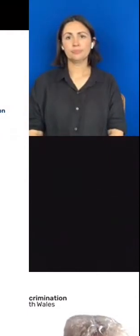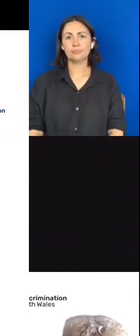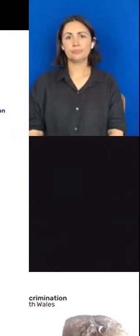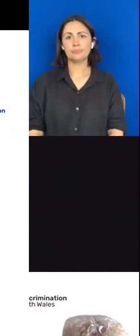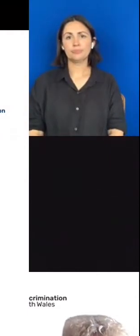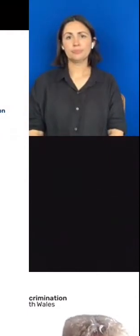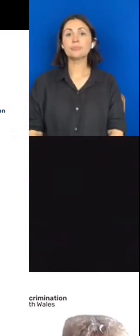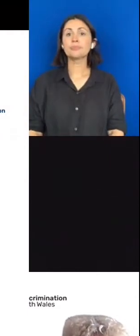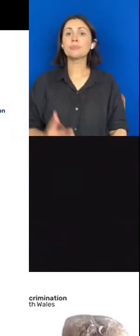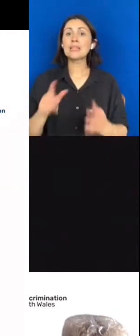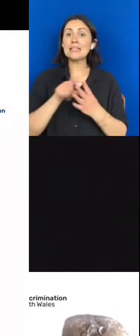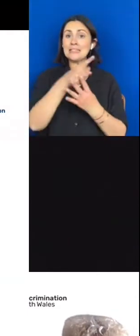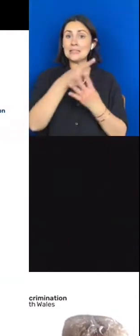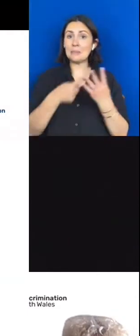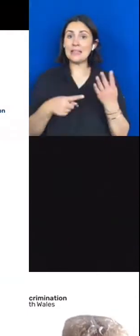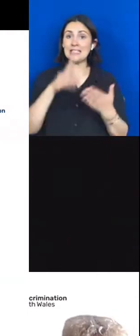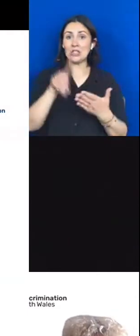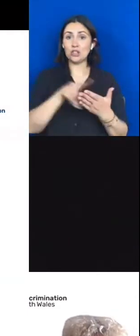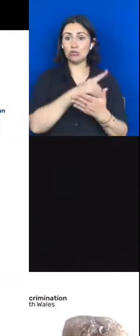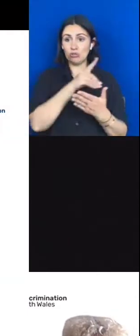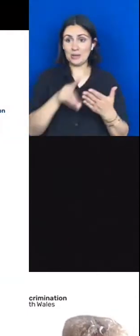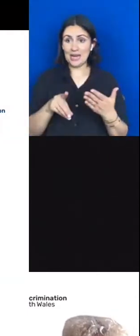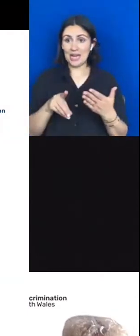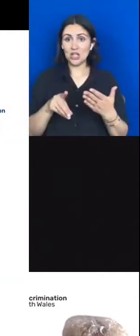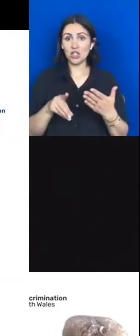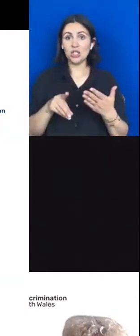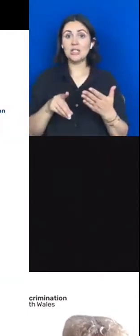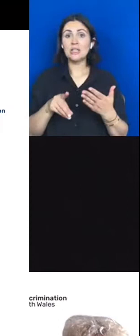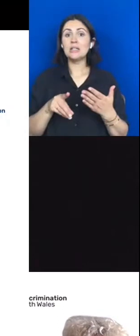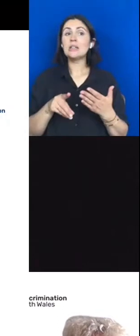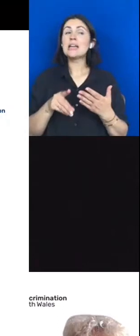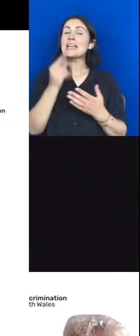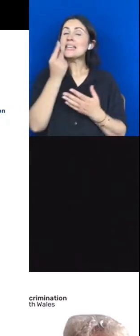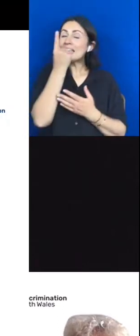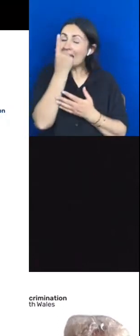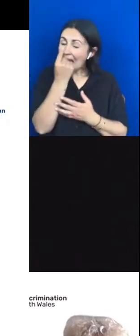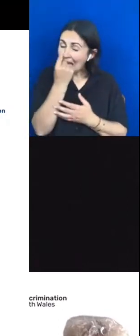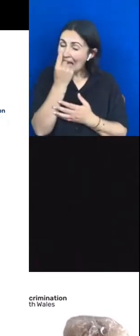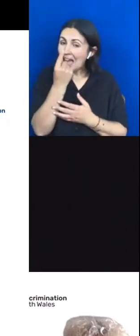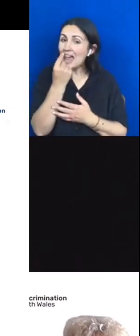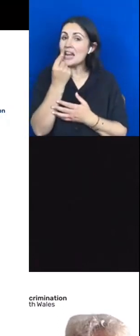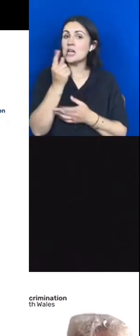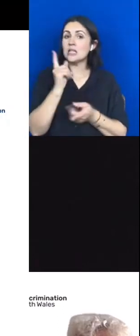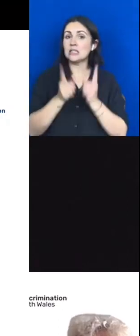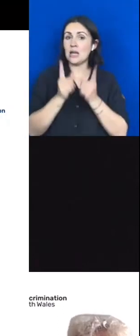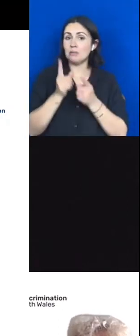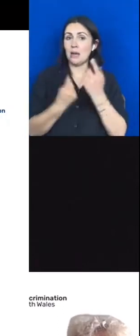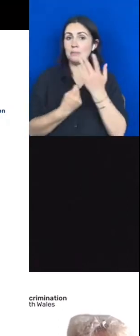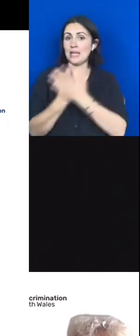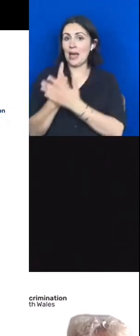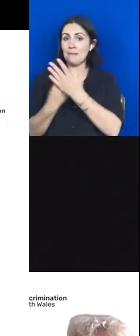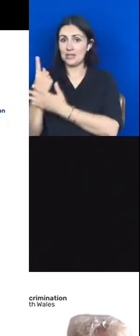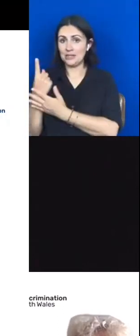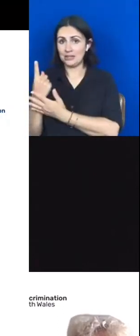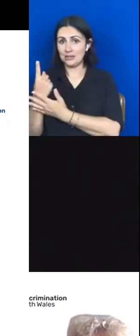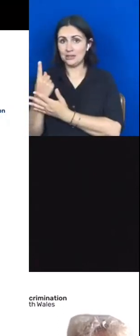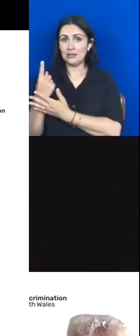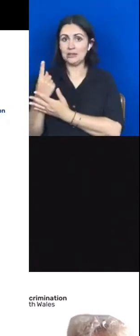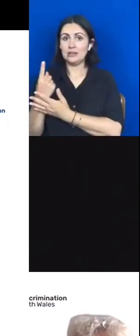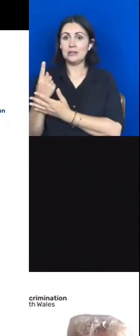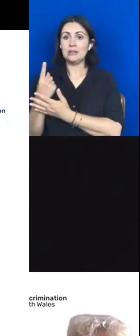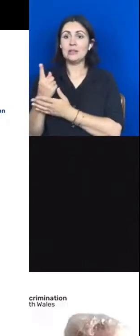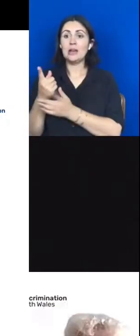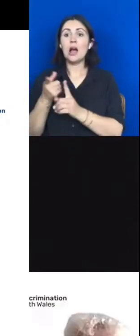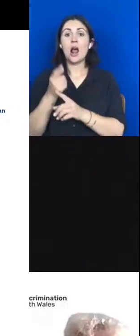Disability discrimination is not unlawful in certain areas of life, and these include